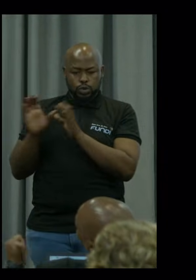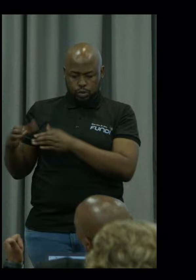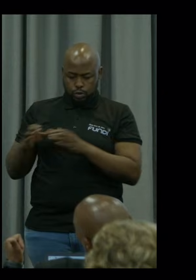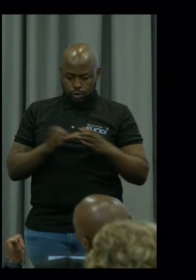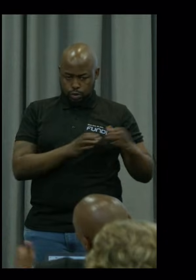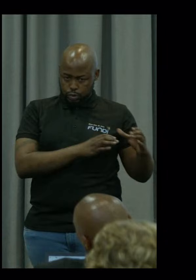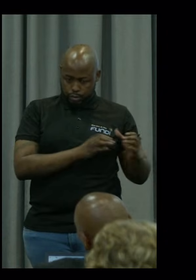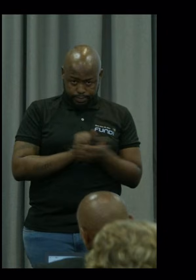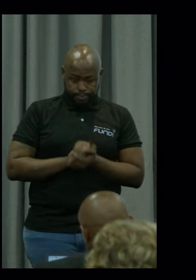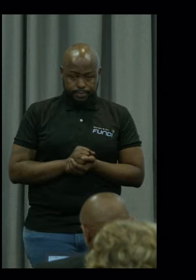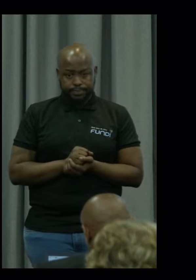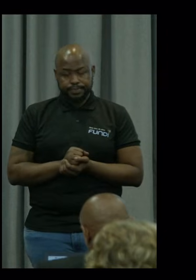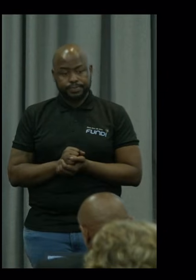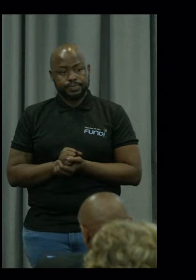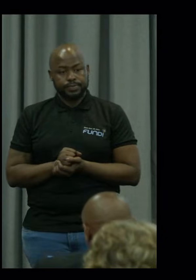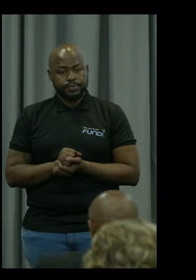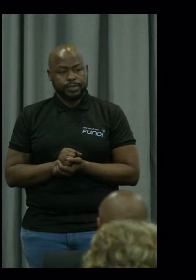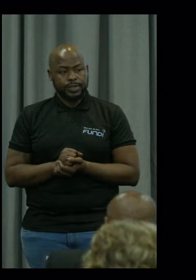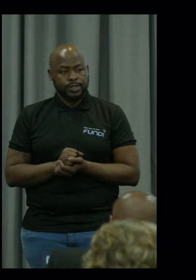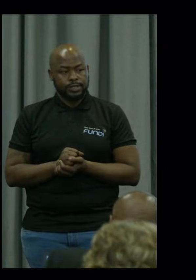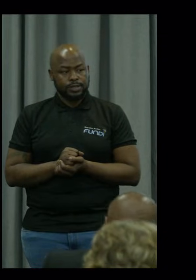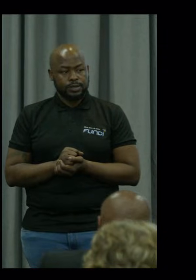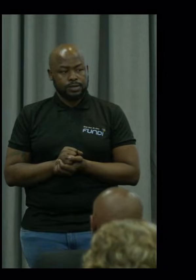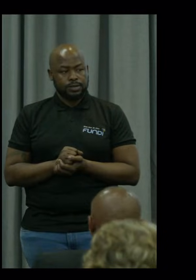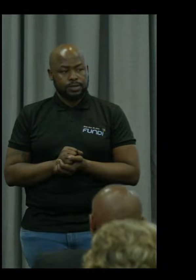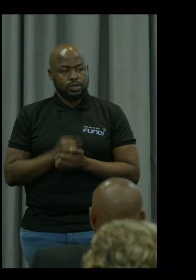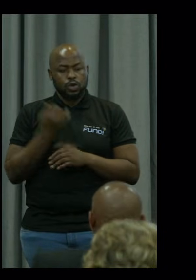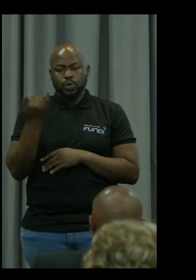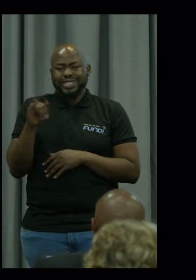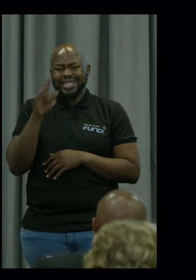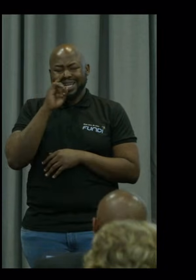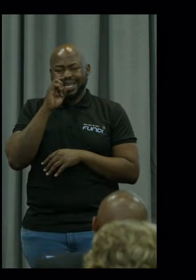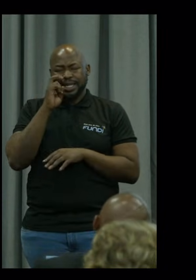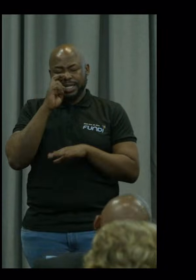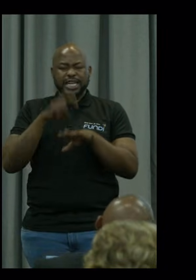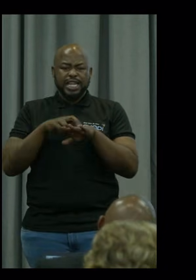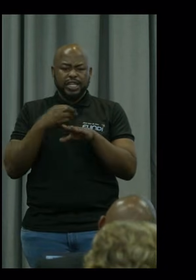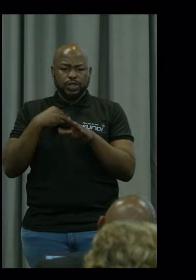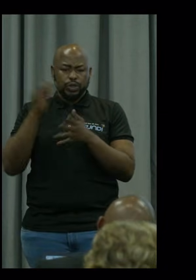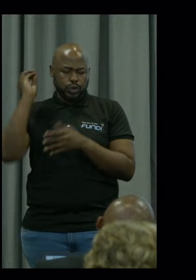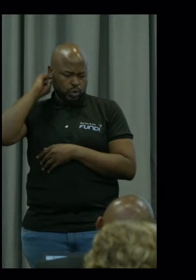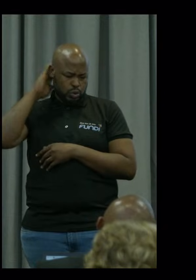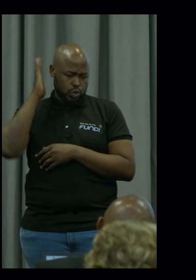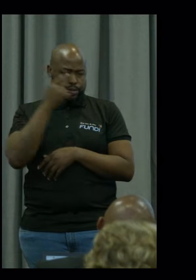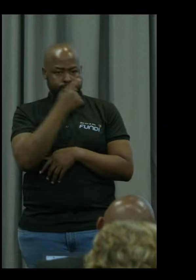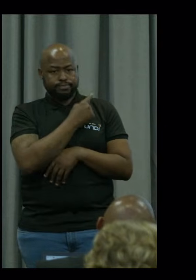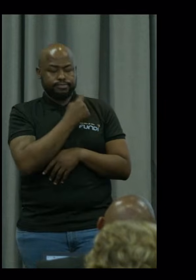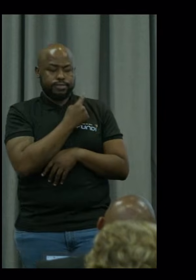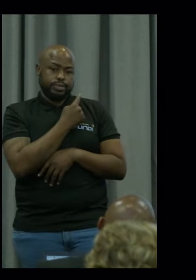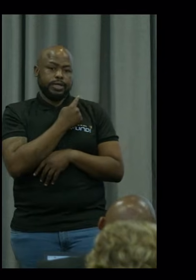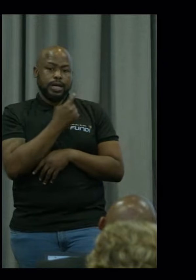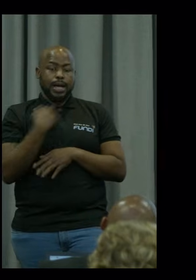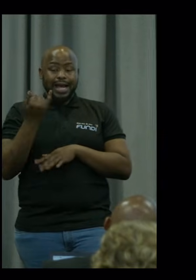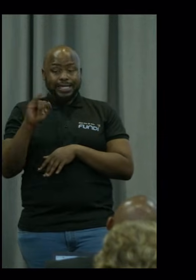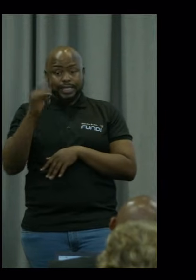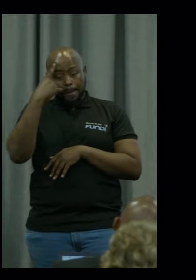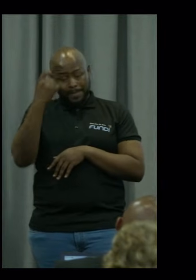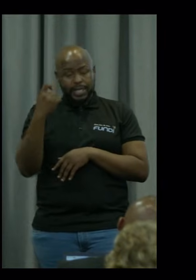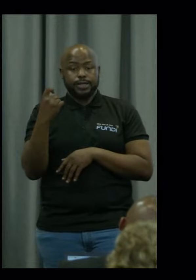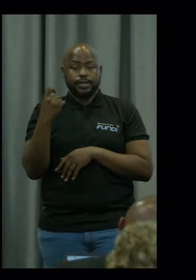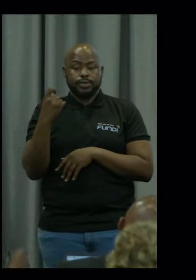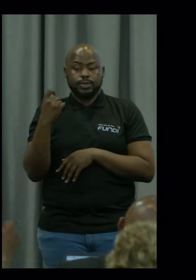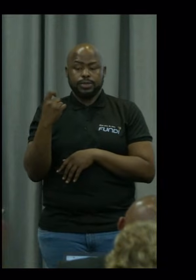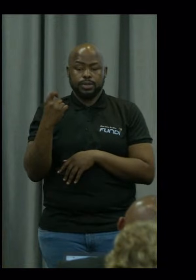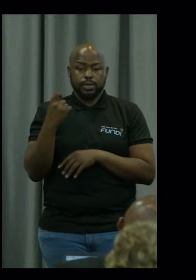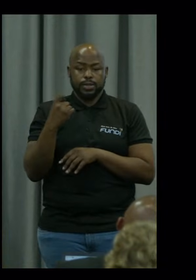All right? We still need to consider this because I do still believe, and I think